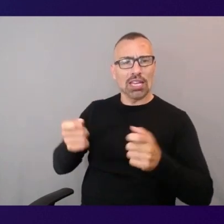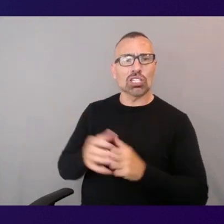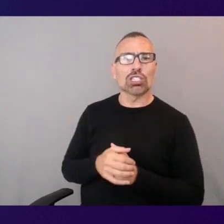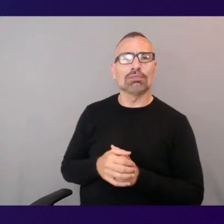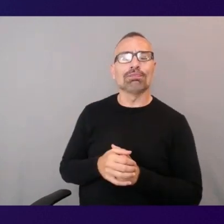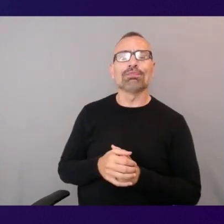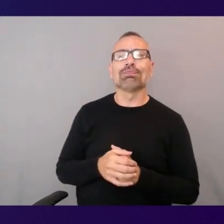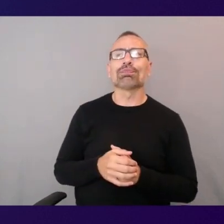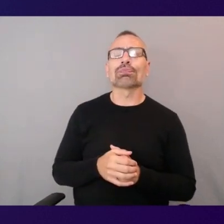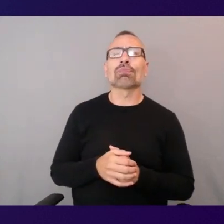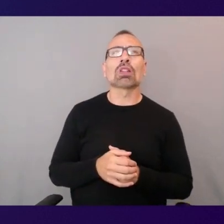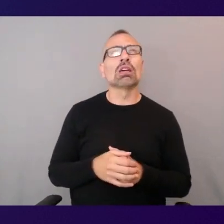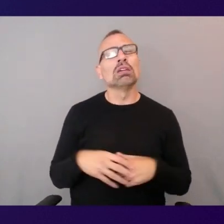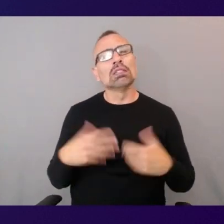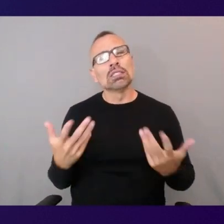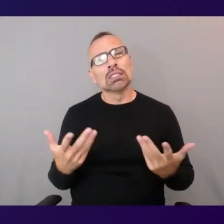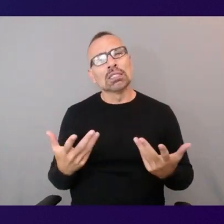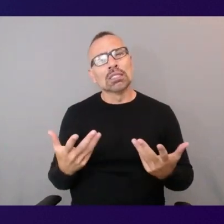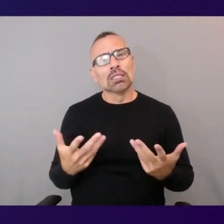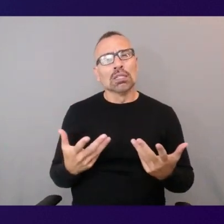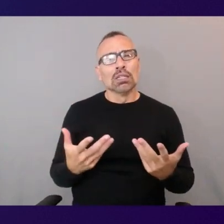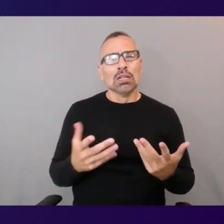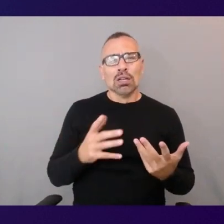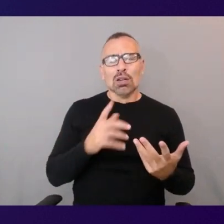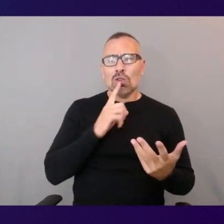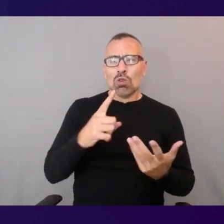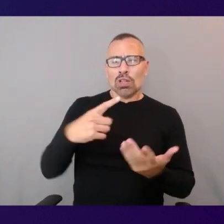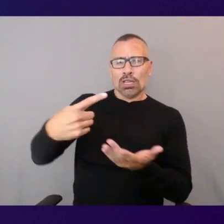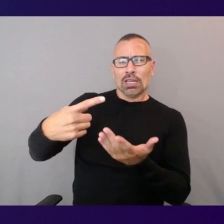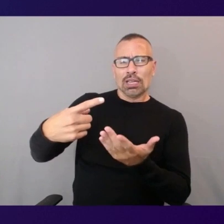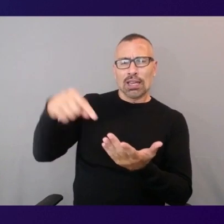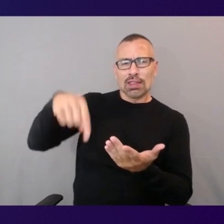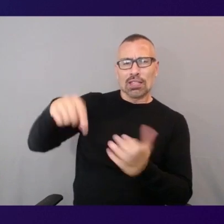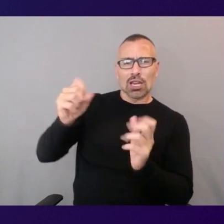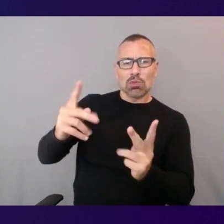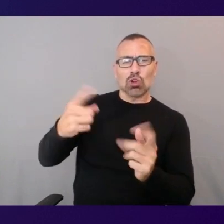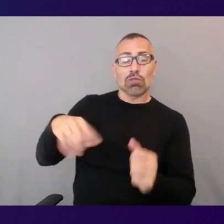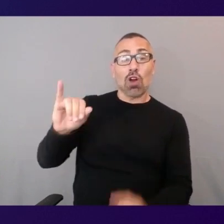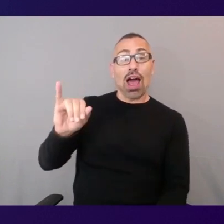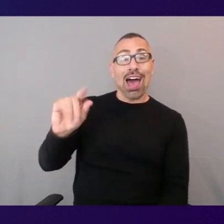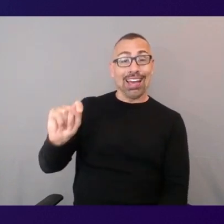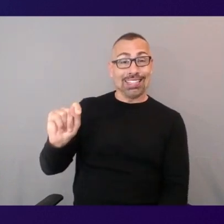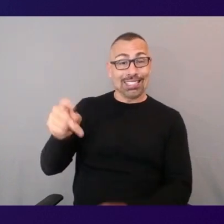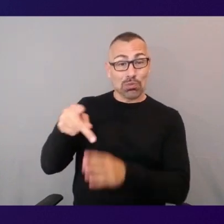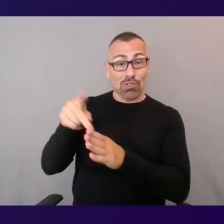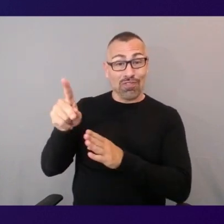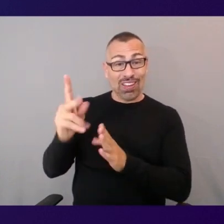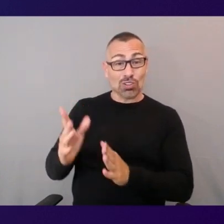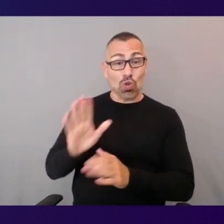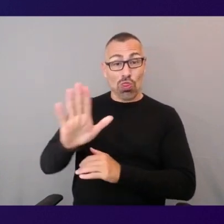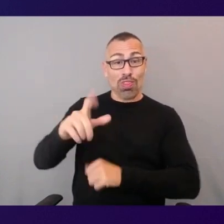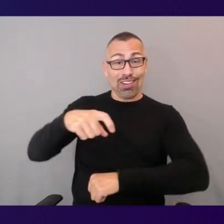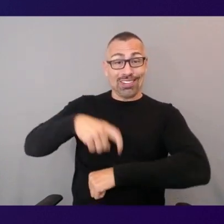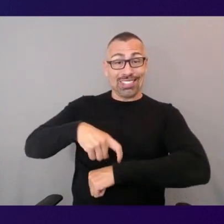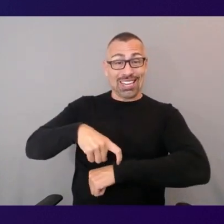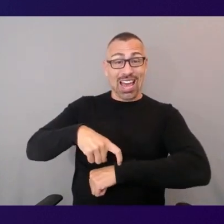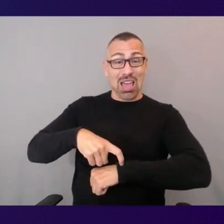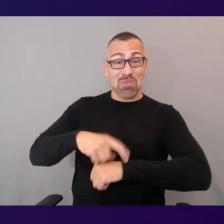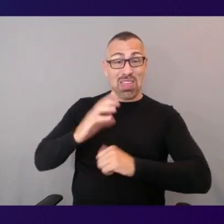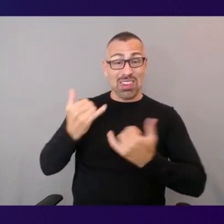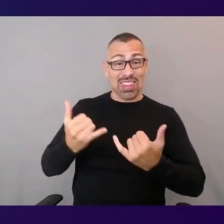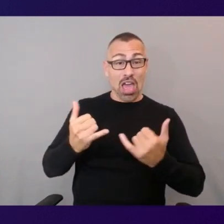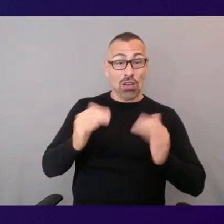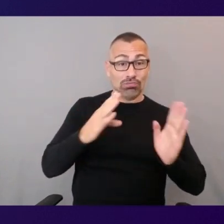of opens up the door for IT pros to have time back to more work on more impactful things